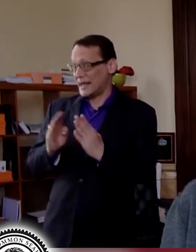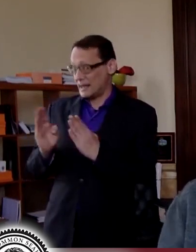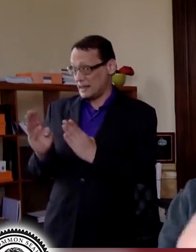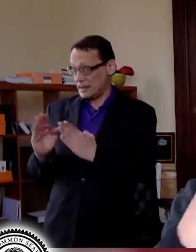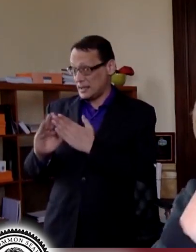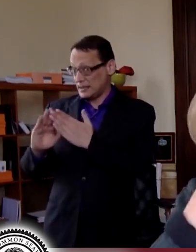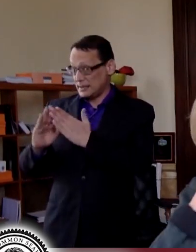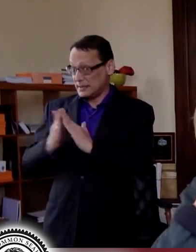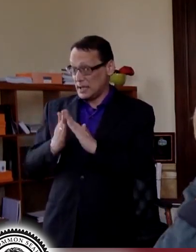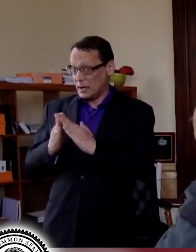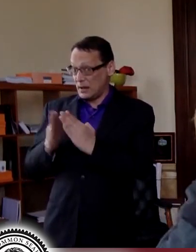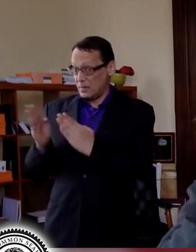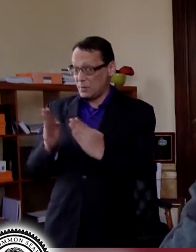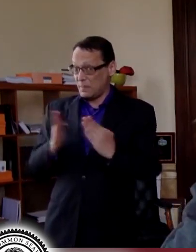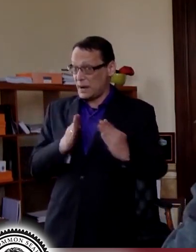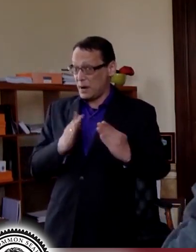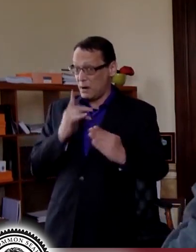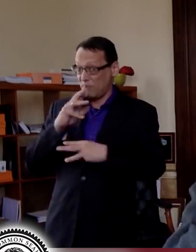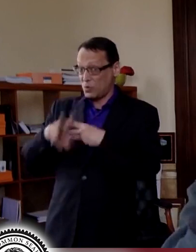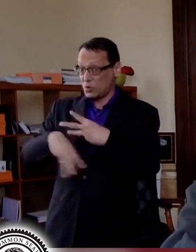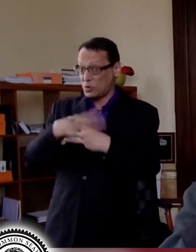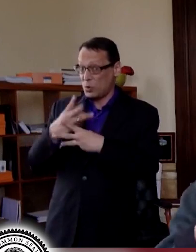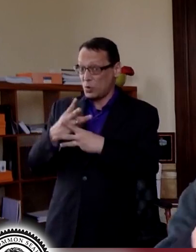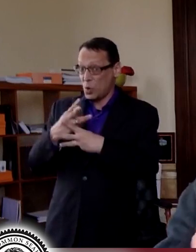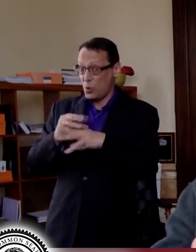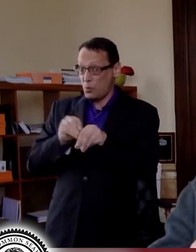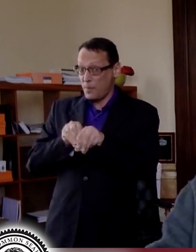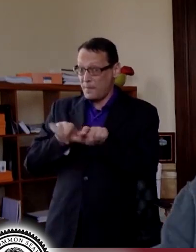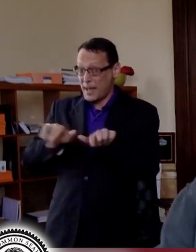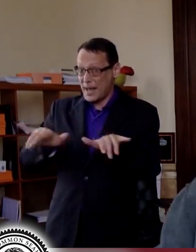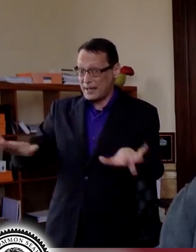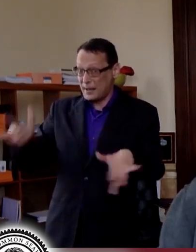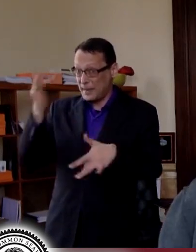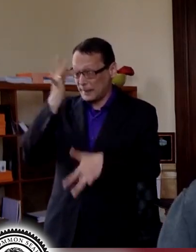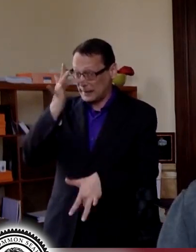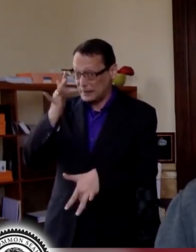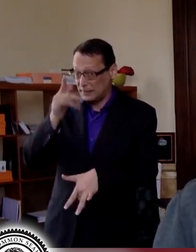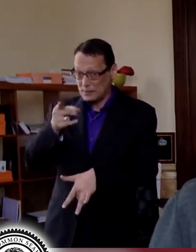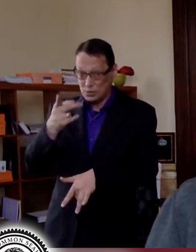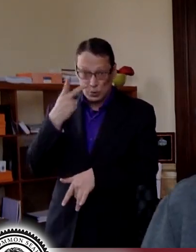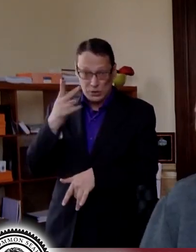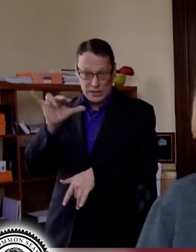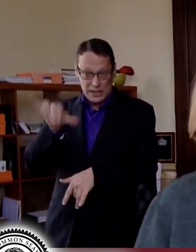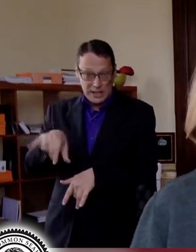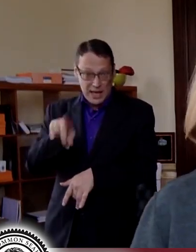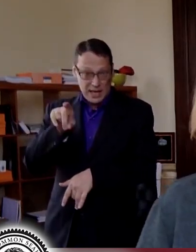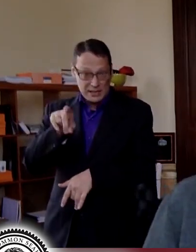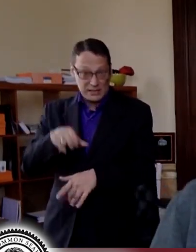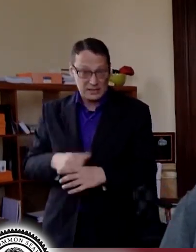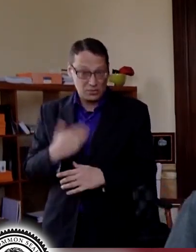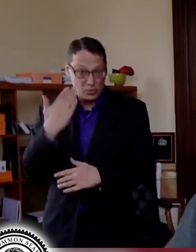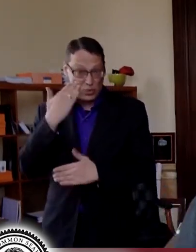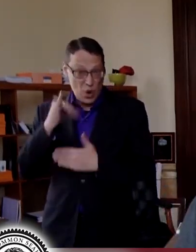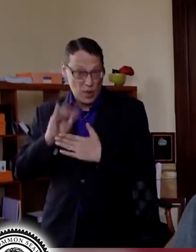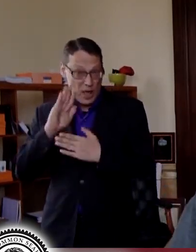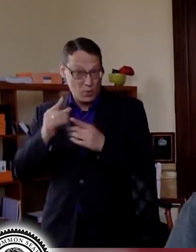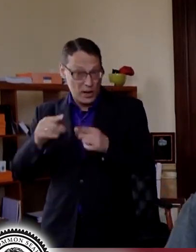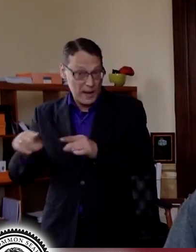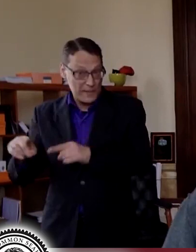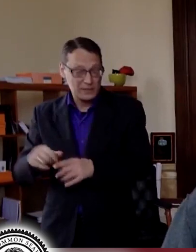for a global pandemic? And is this something that you saw uh, coming in your tenure as mayor?